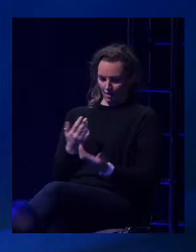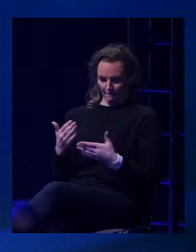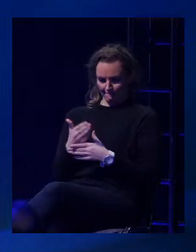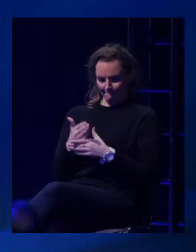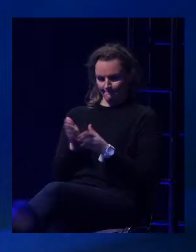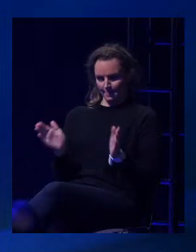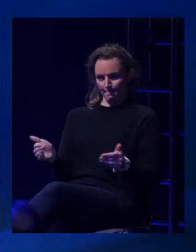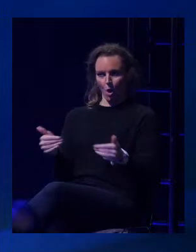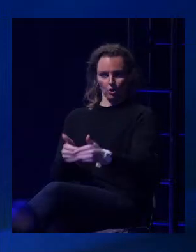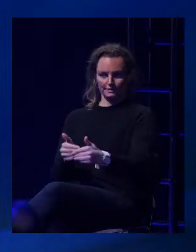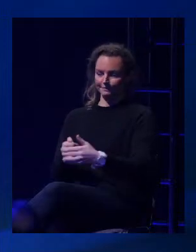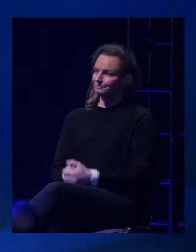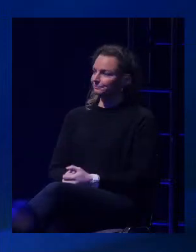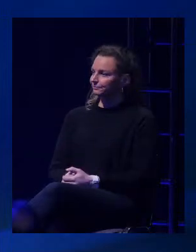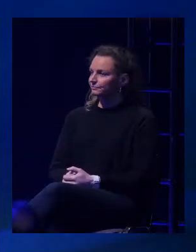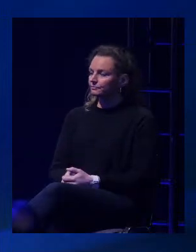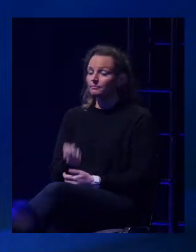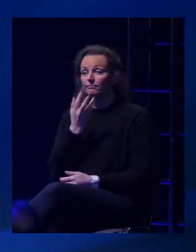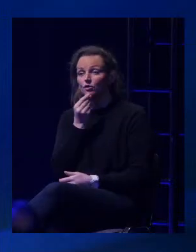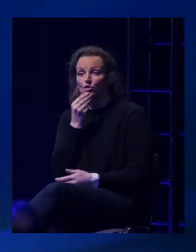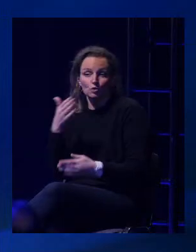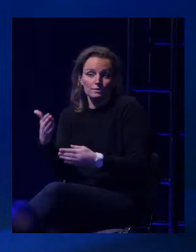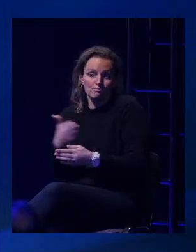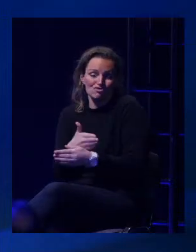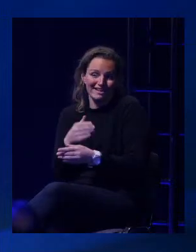presets, which make it really, really easy.